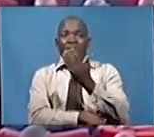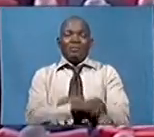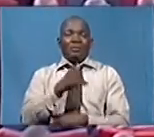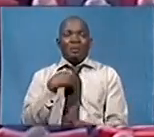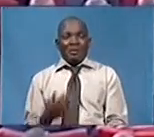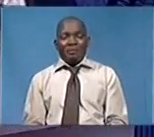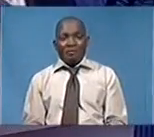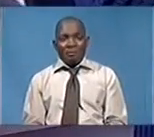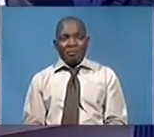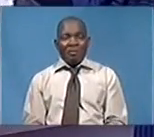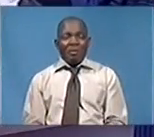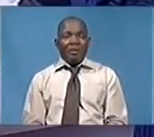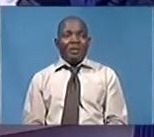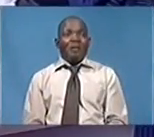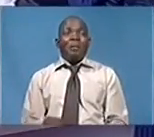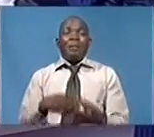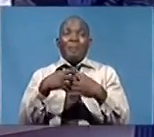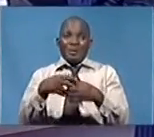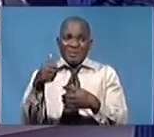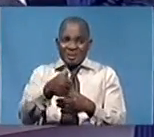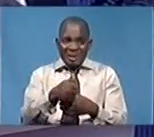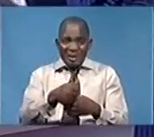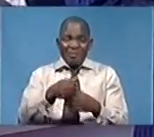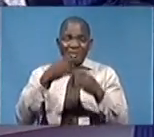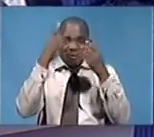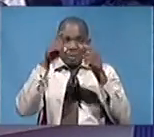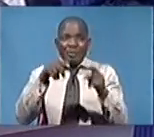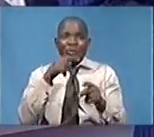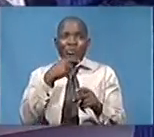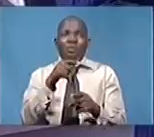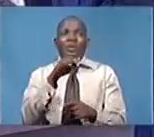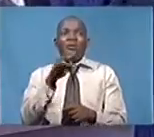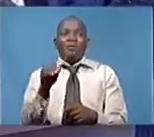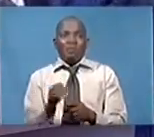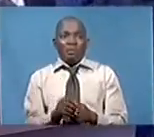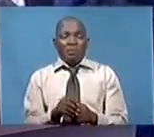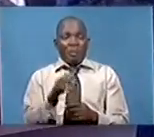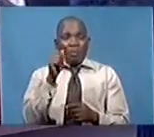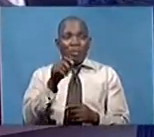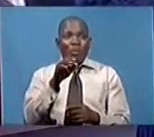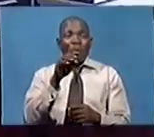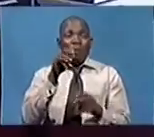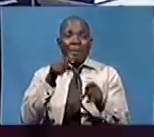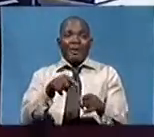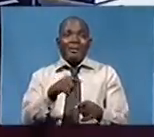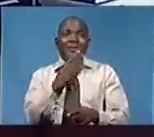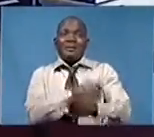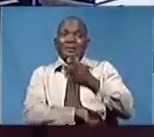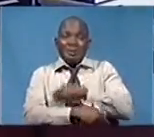My lord, FOs is determined by the machine itself. FOs yes. is determined. Why would